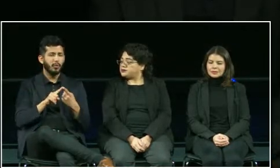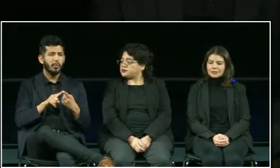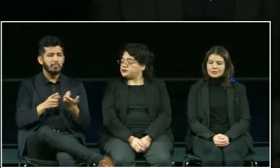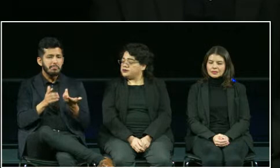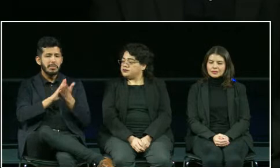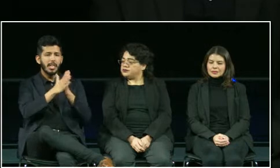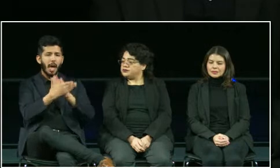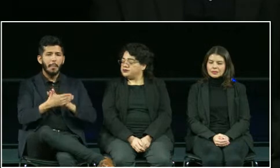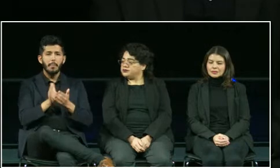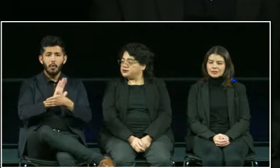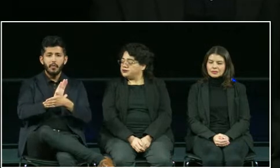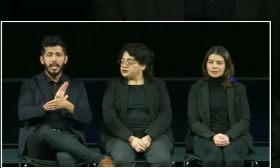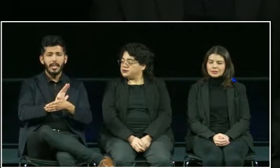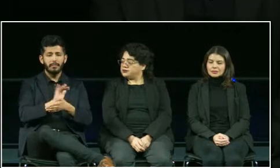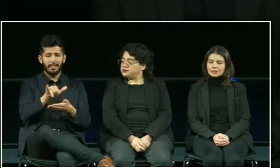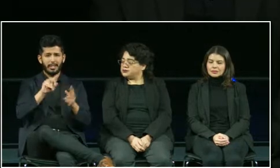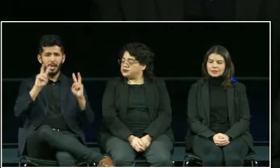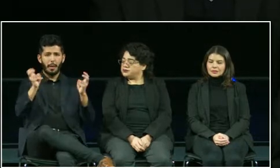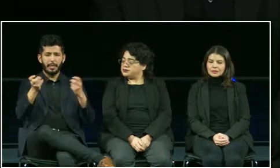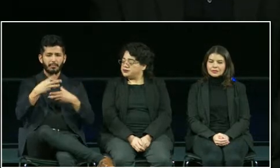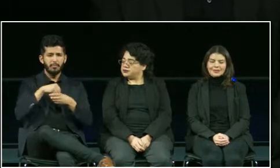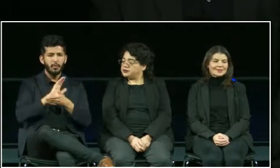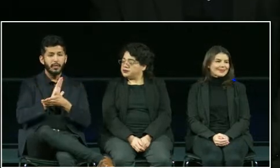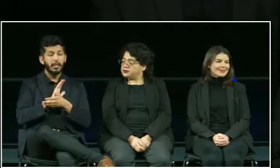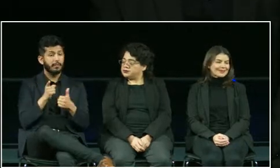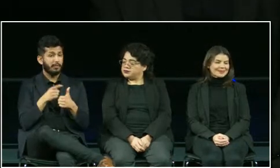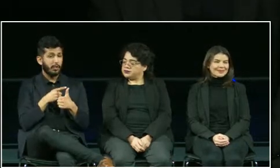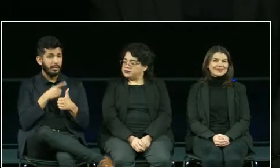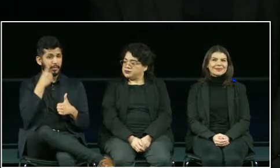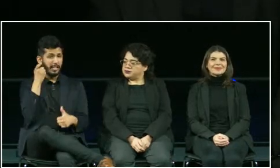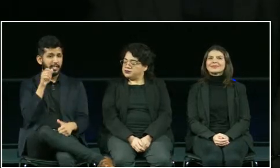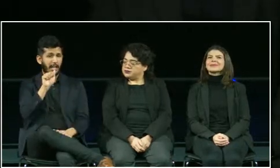movie, first of all, because Alfonso